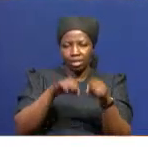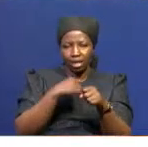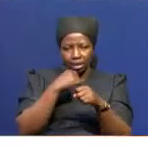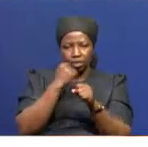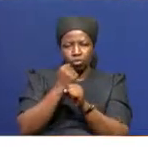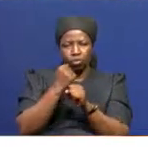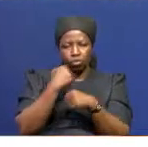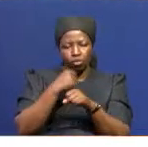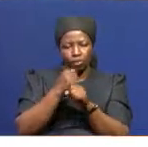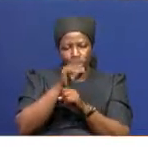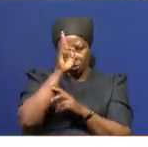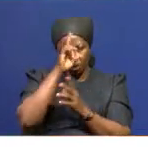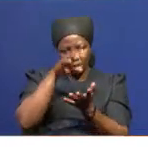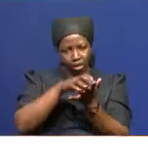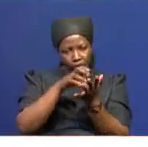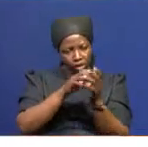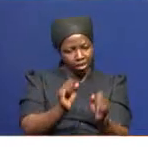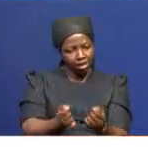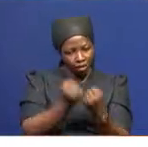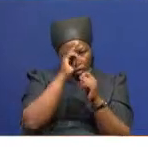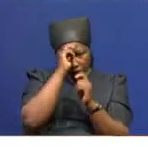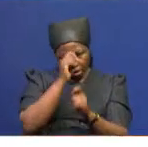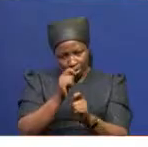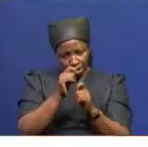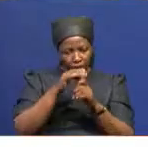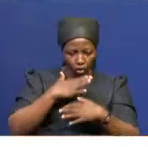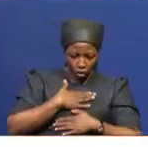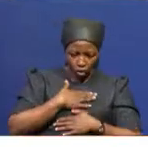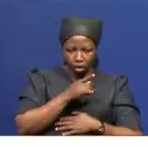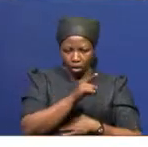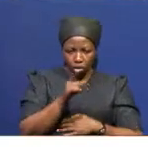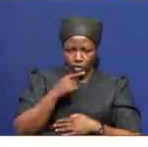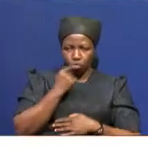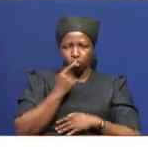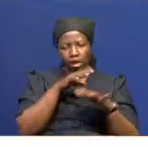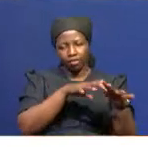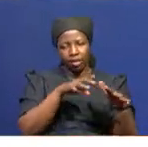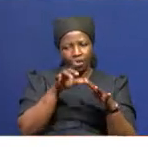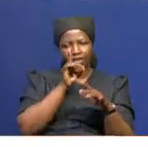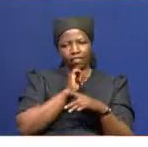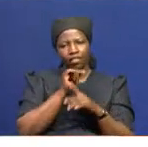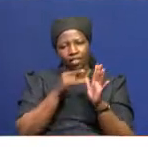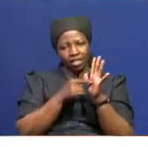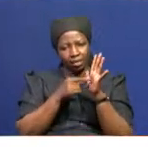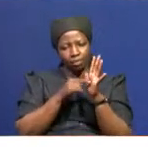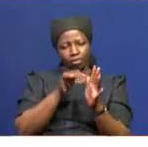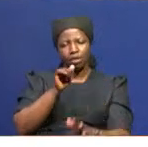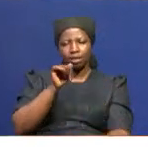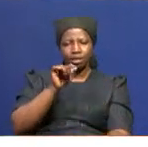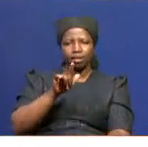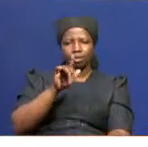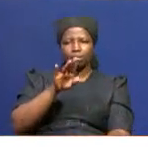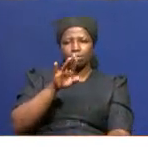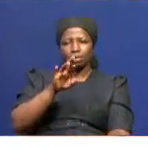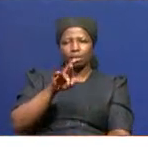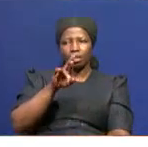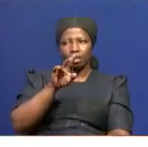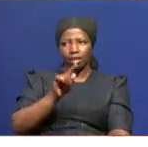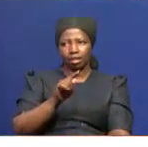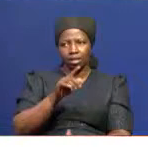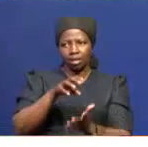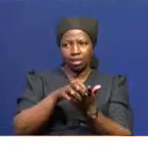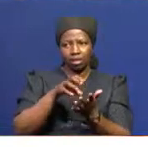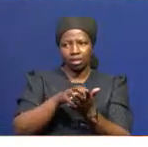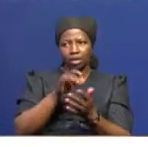in respect and honor of those who have suffered, like the case of Albert Ojwang? That way, we can put meaningful,